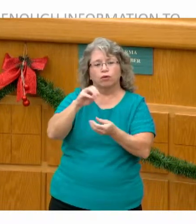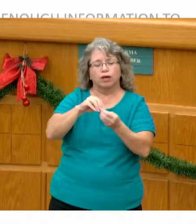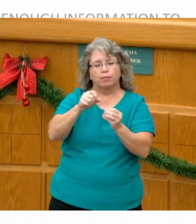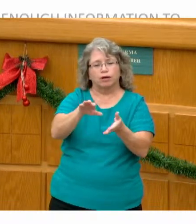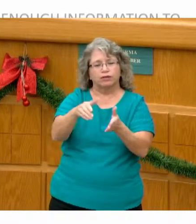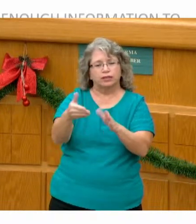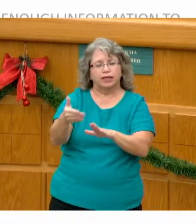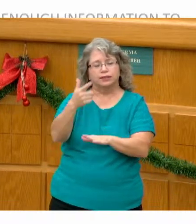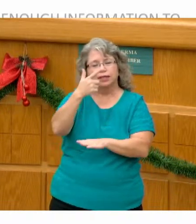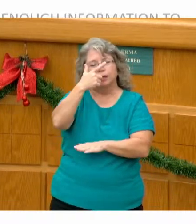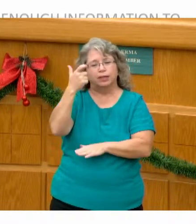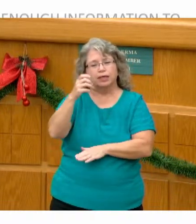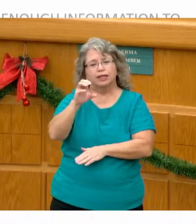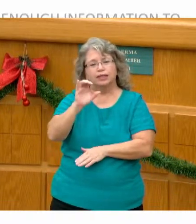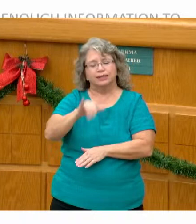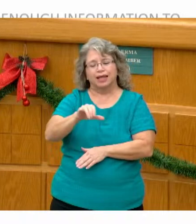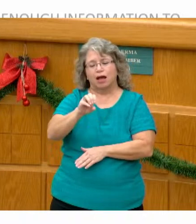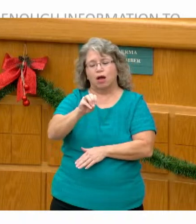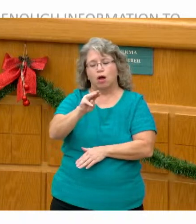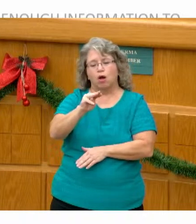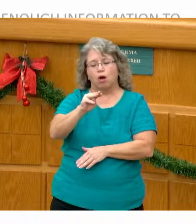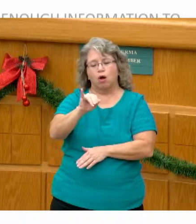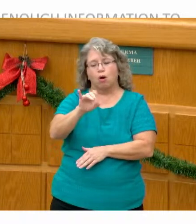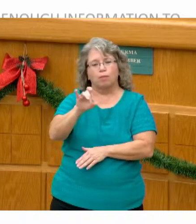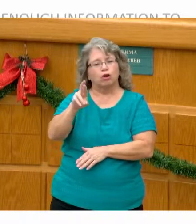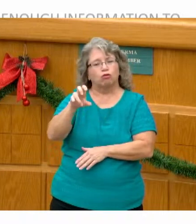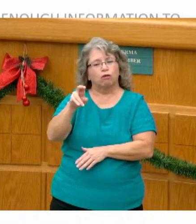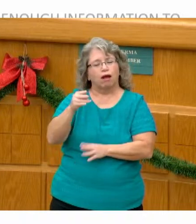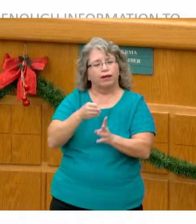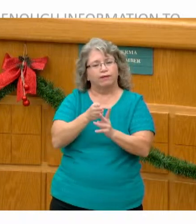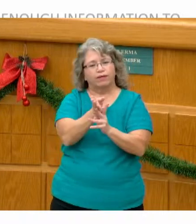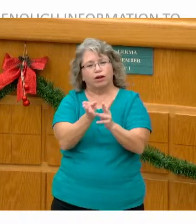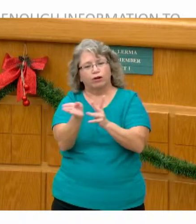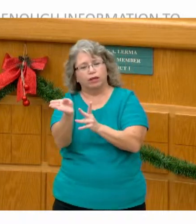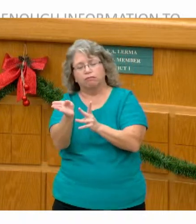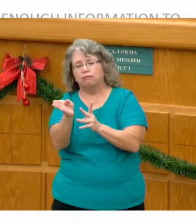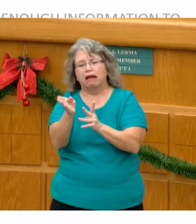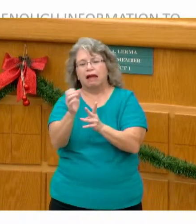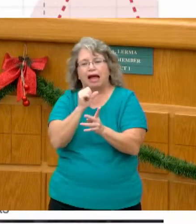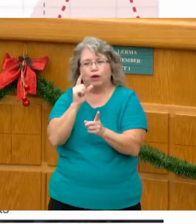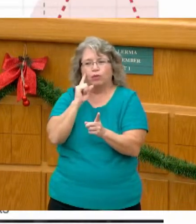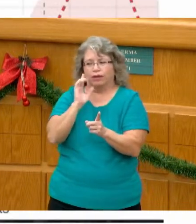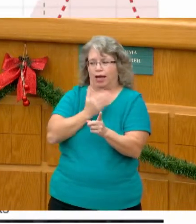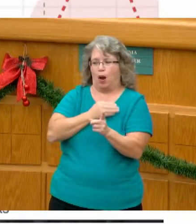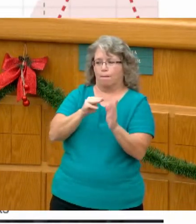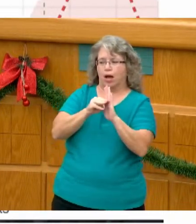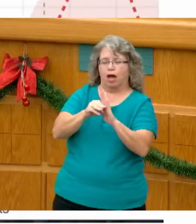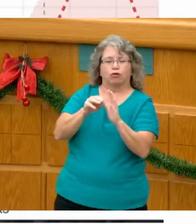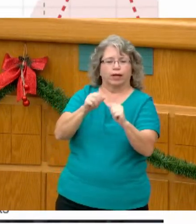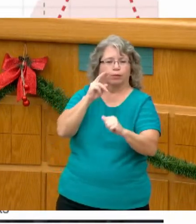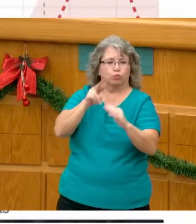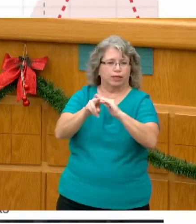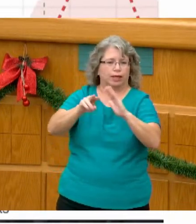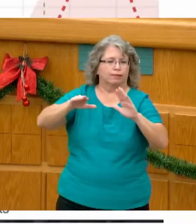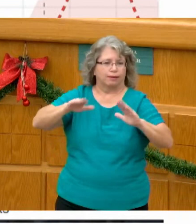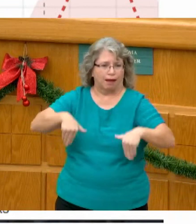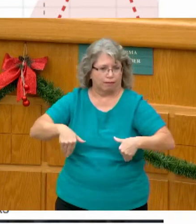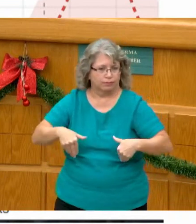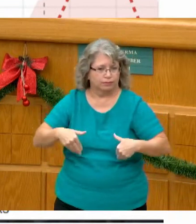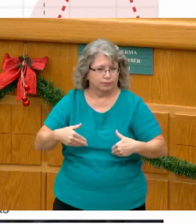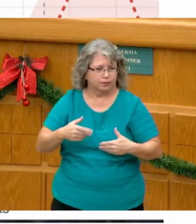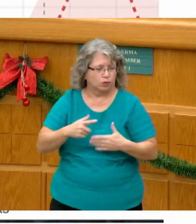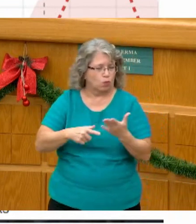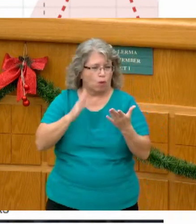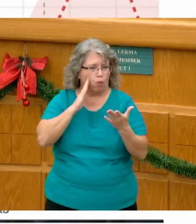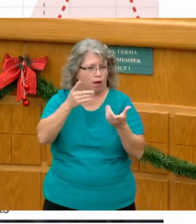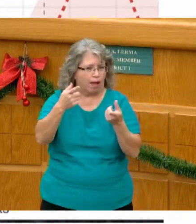this model is going to do a very good job of projecting what's going to happen next. What I am doing is showing this model, which is put